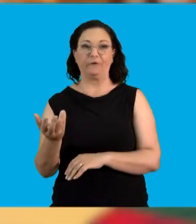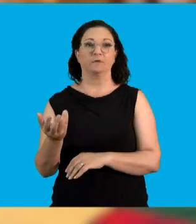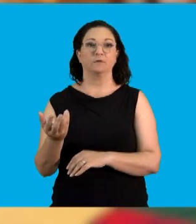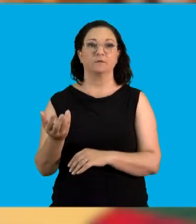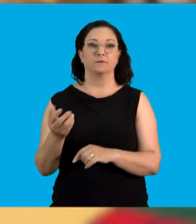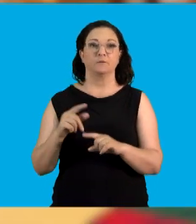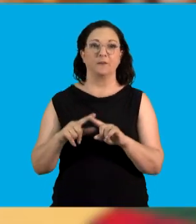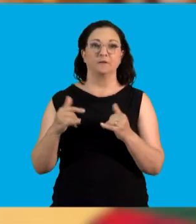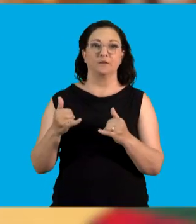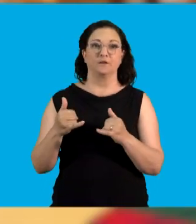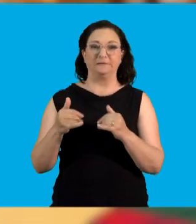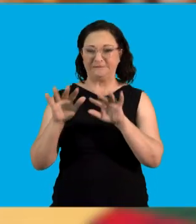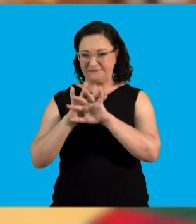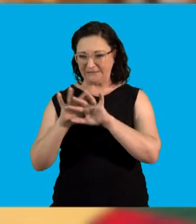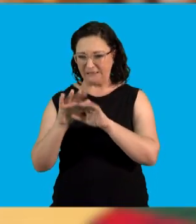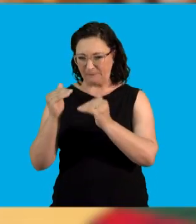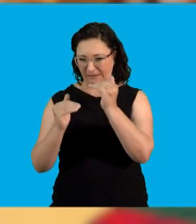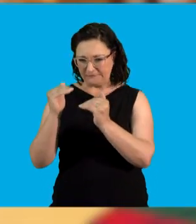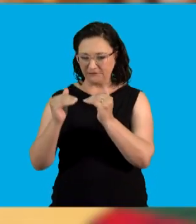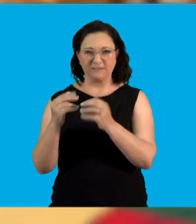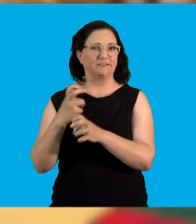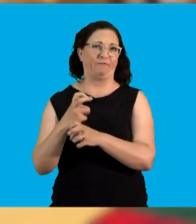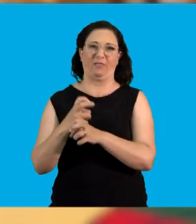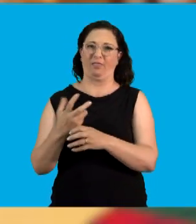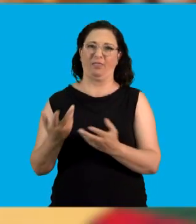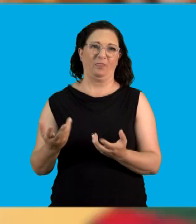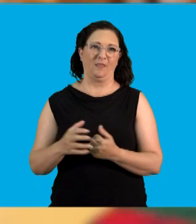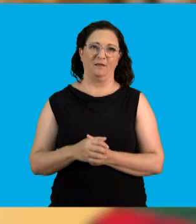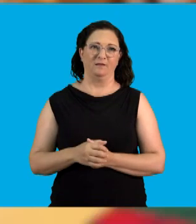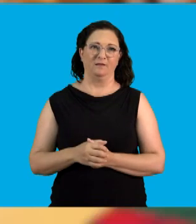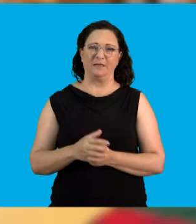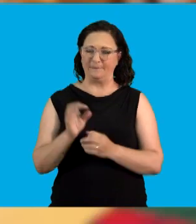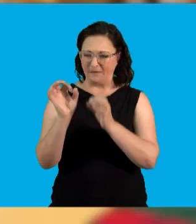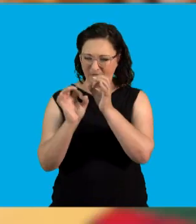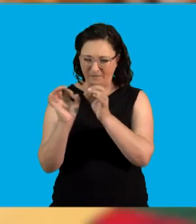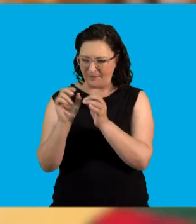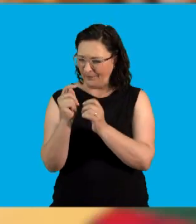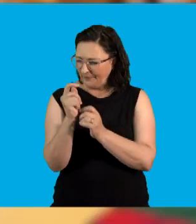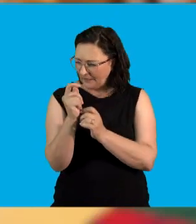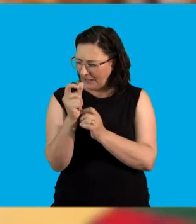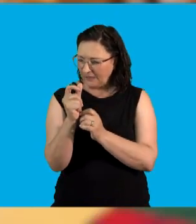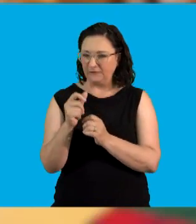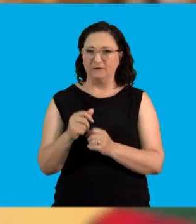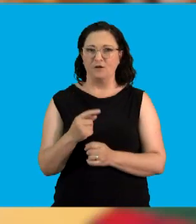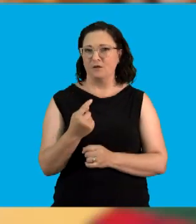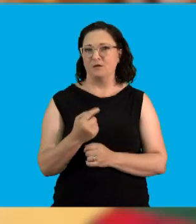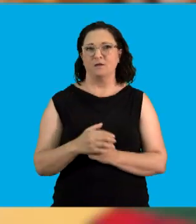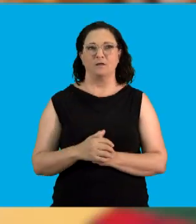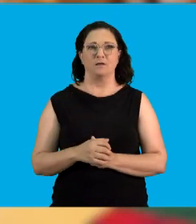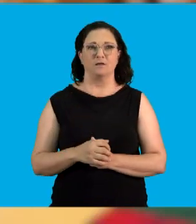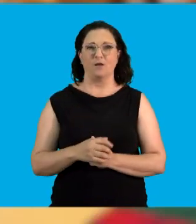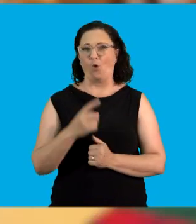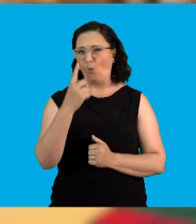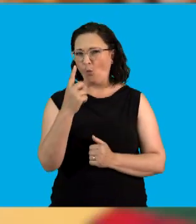that gases, they are very difficult to measure because of their masses. They are very, very, very tiny. The mass of just one gas